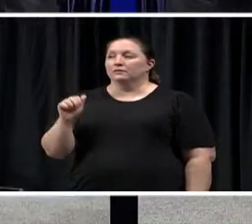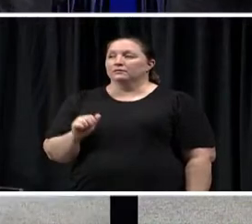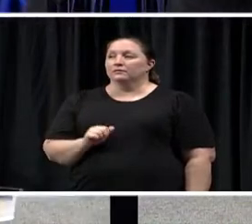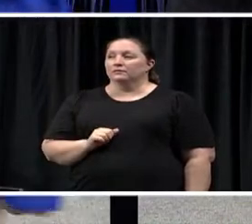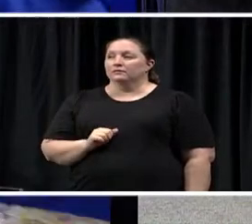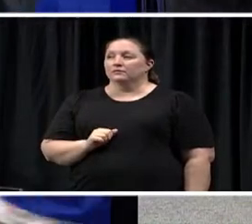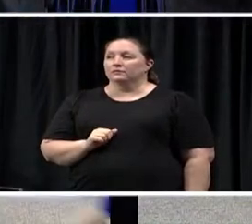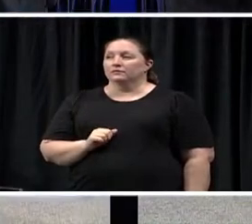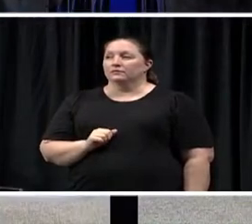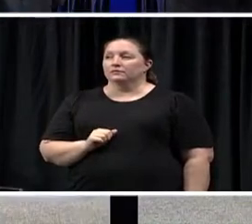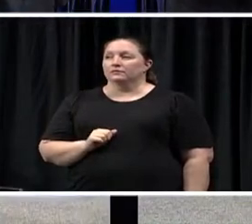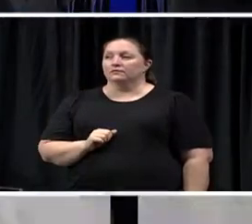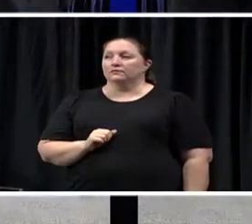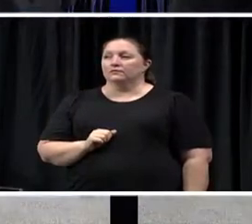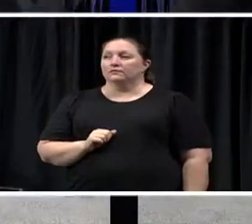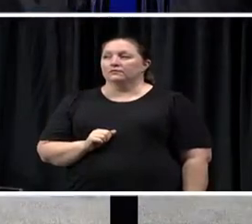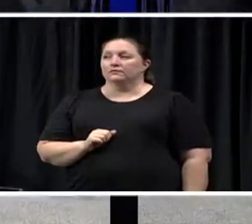Scheller.